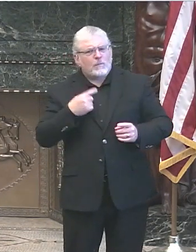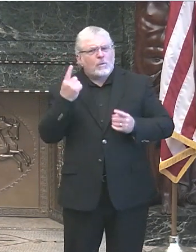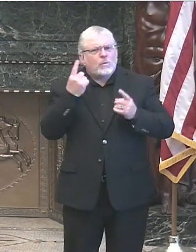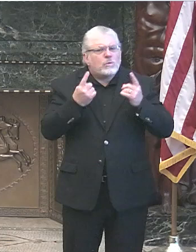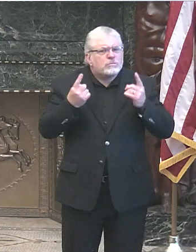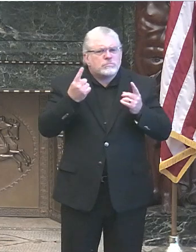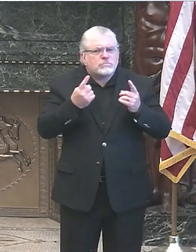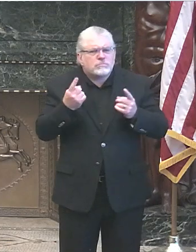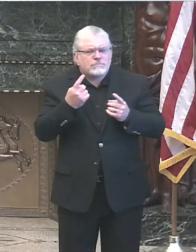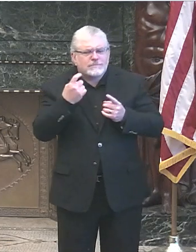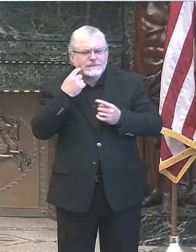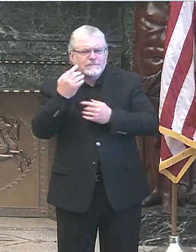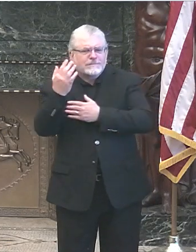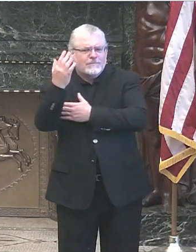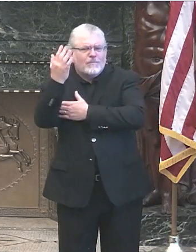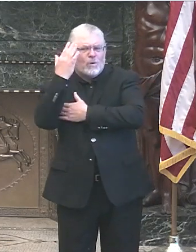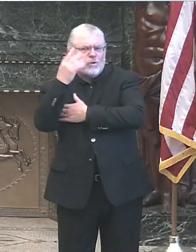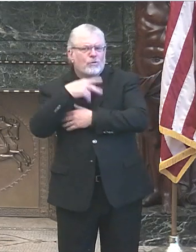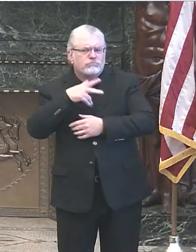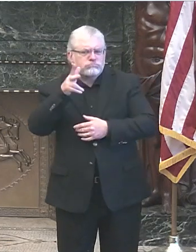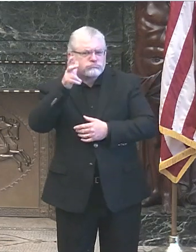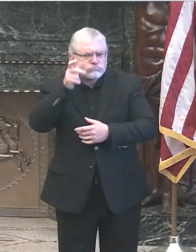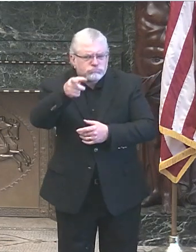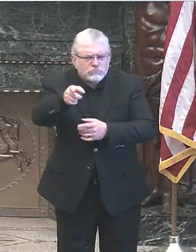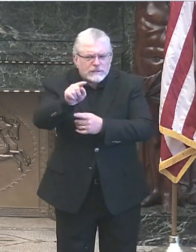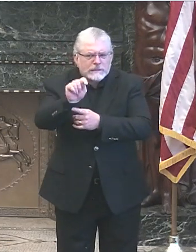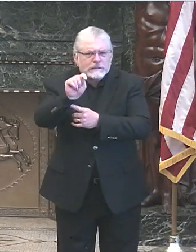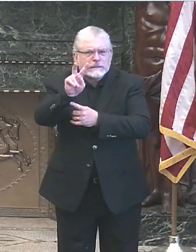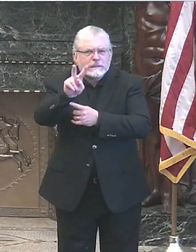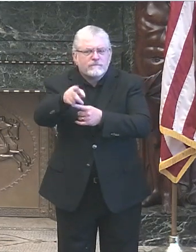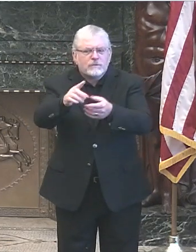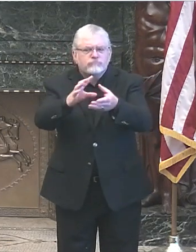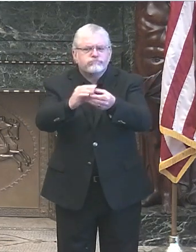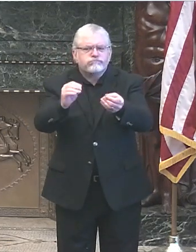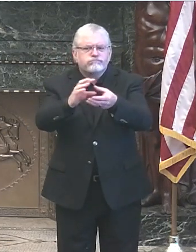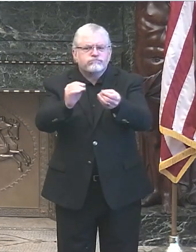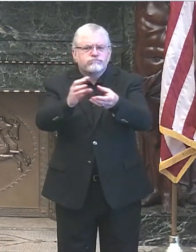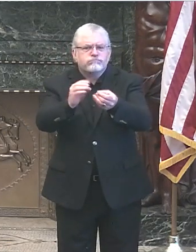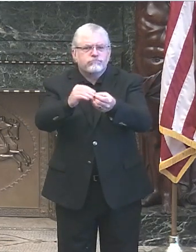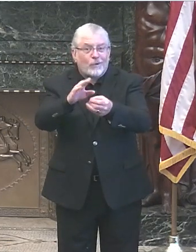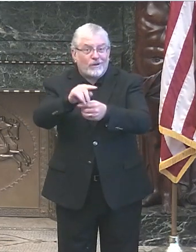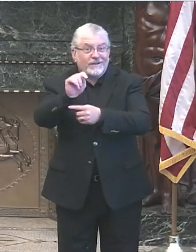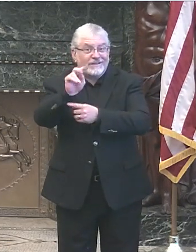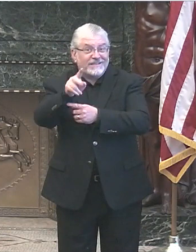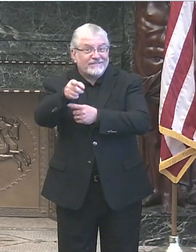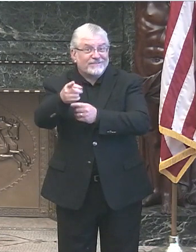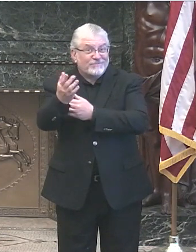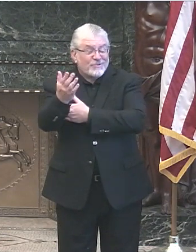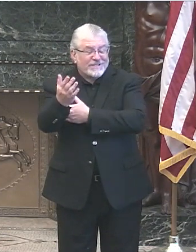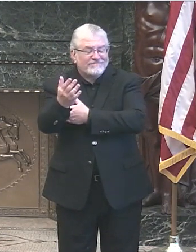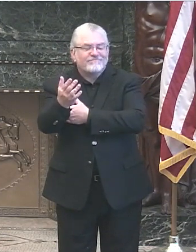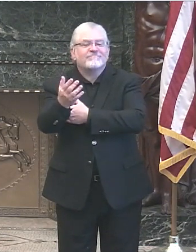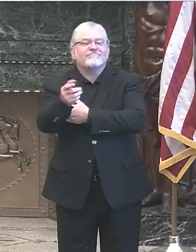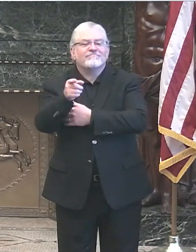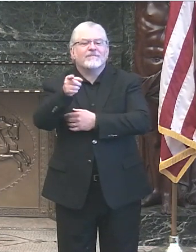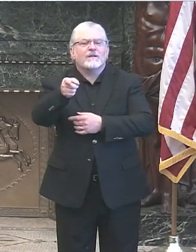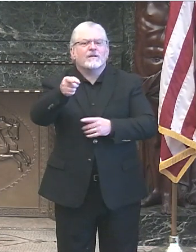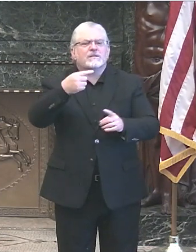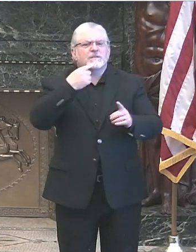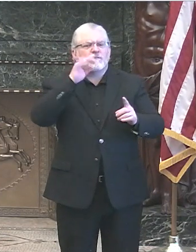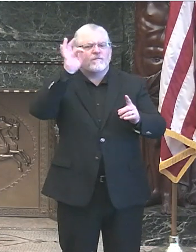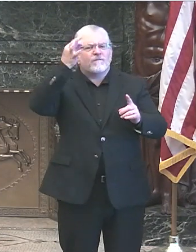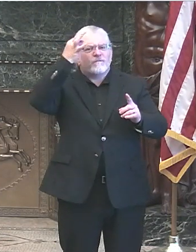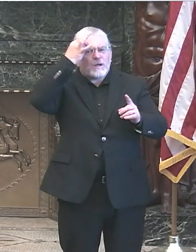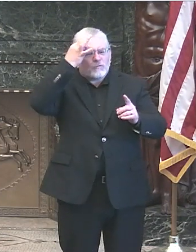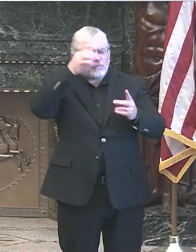Deborah Birx that, federal officials and the CDC are now looking at Philadelphia